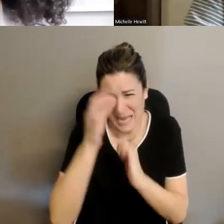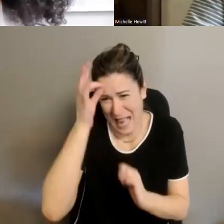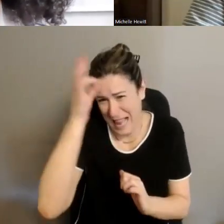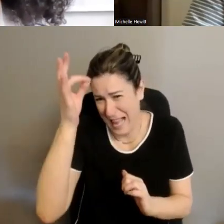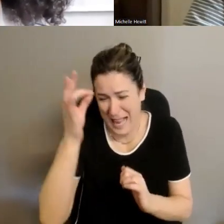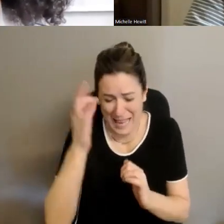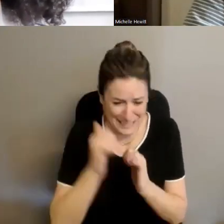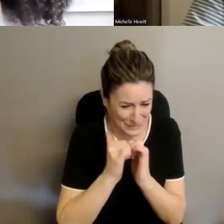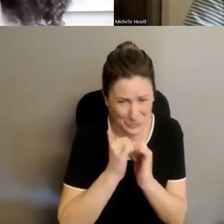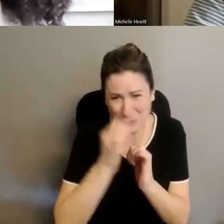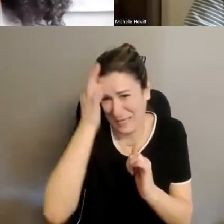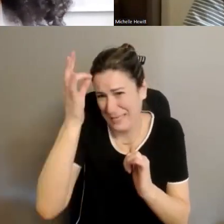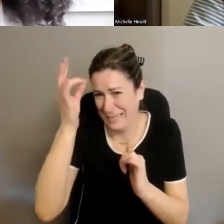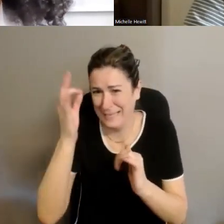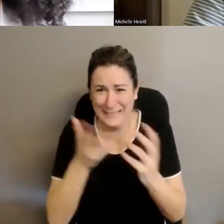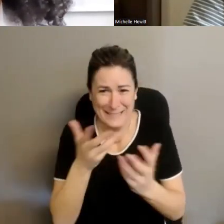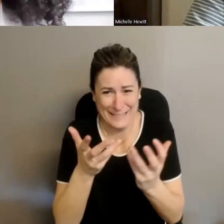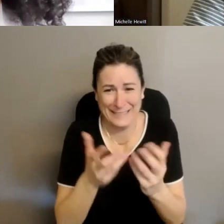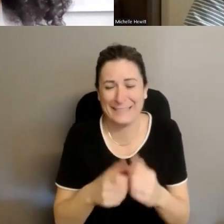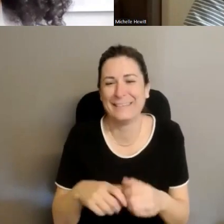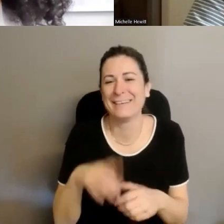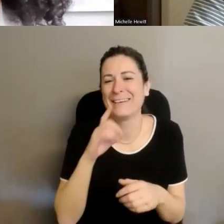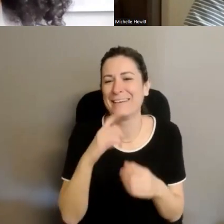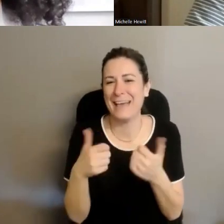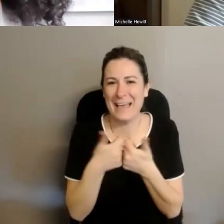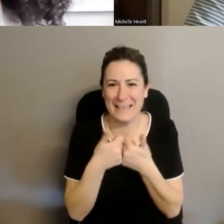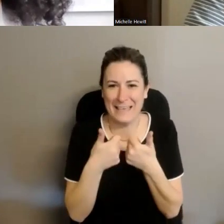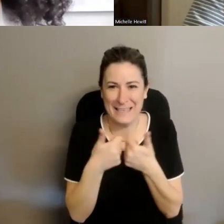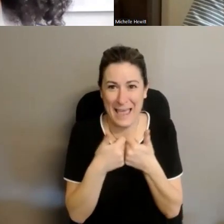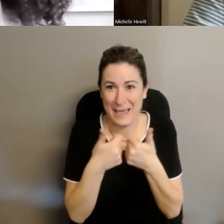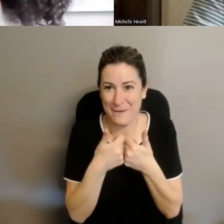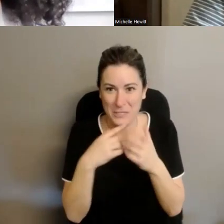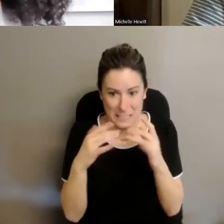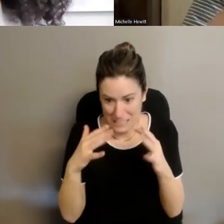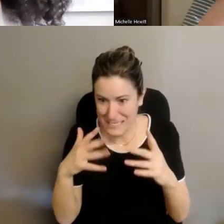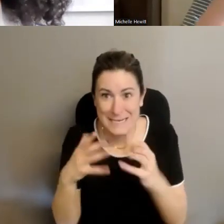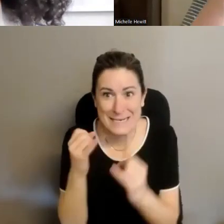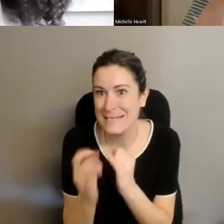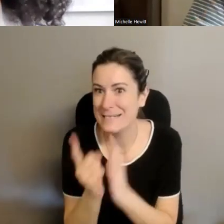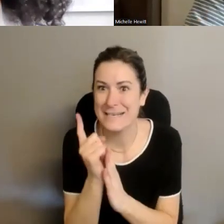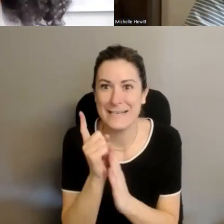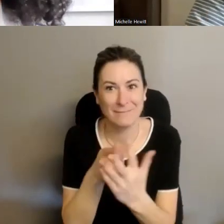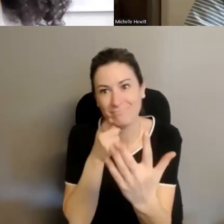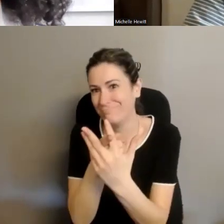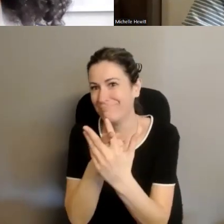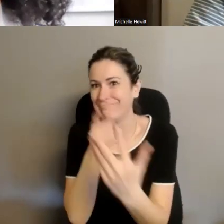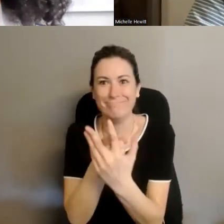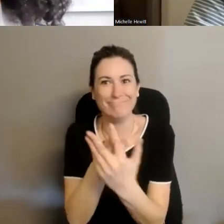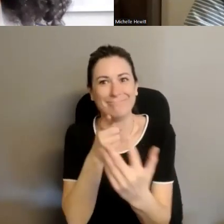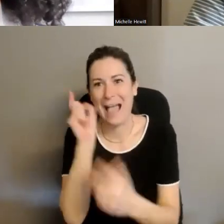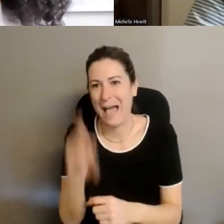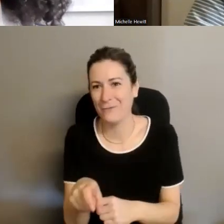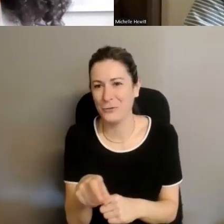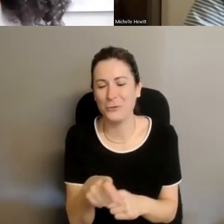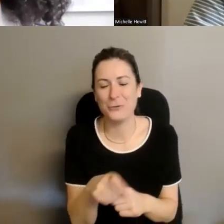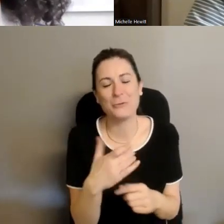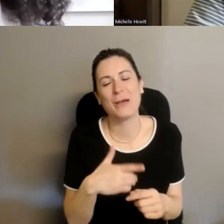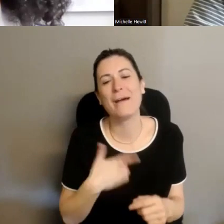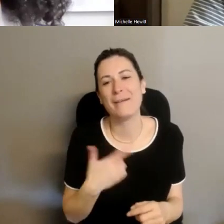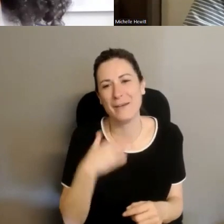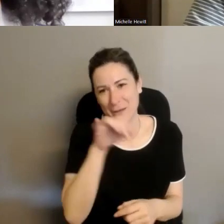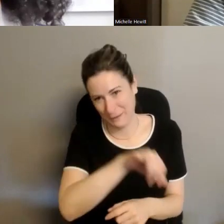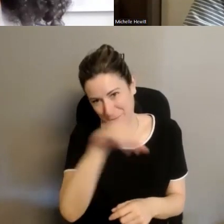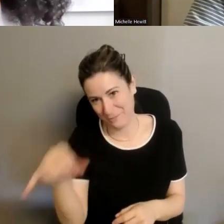we are in severe squeaky bum time for this bill, because we need that royal assent, like, if the, you